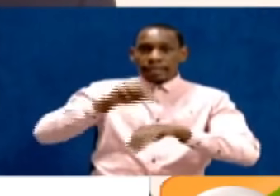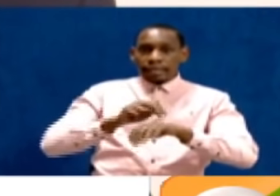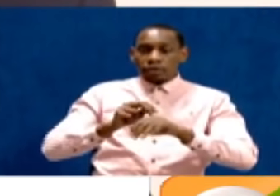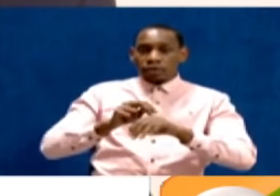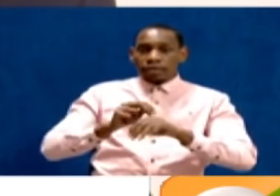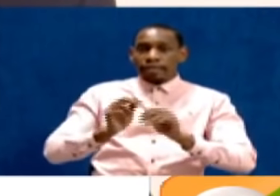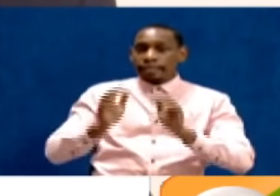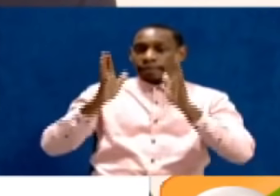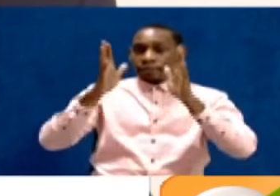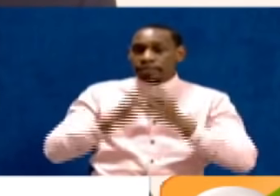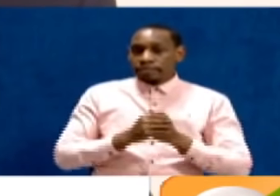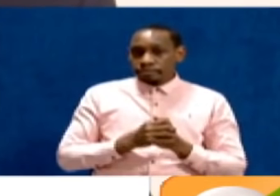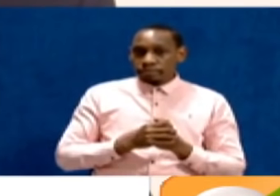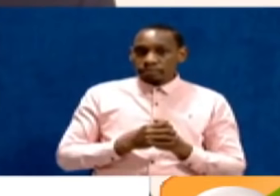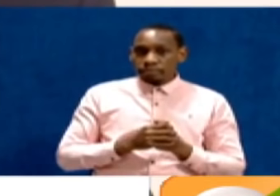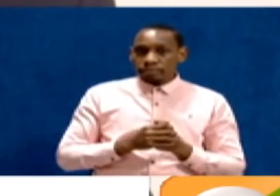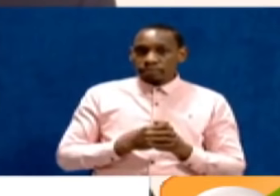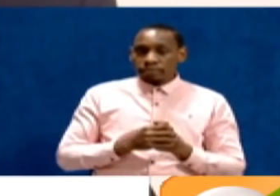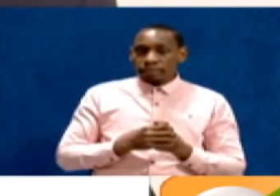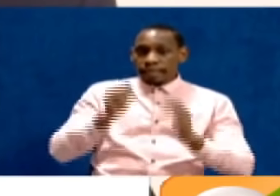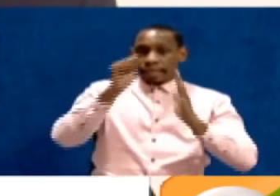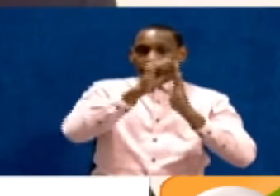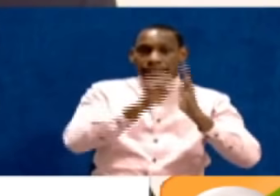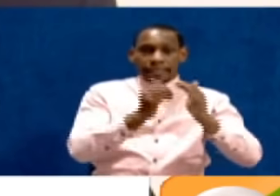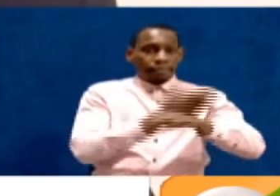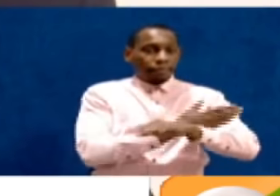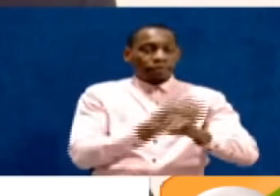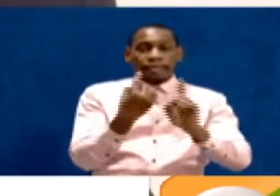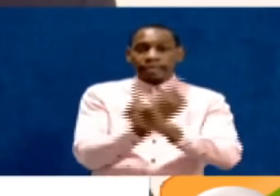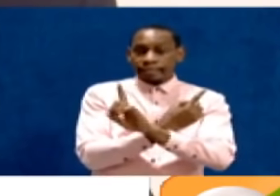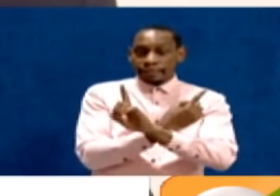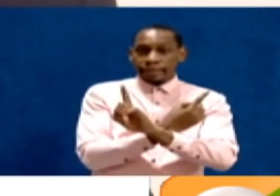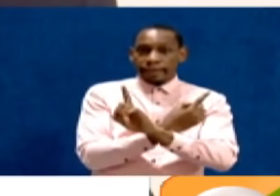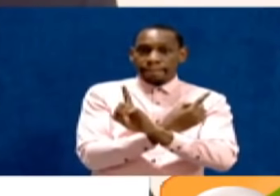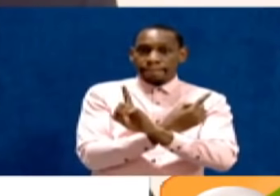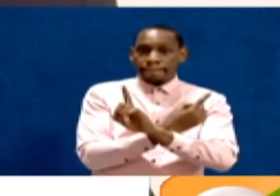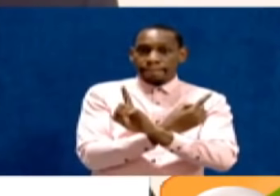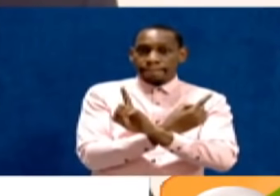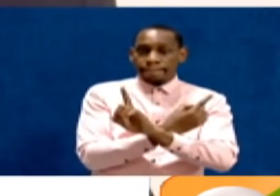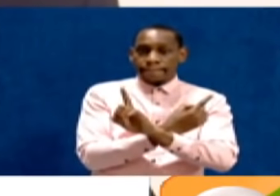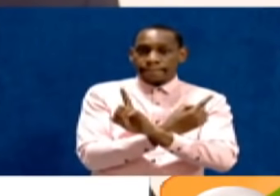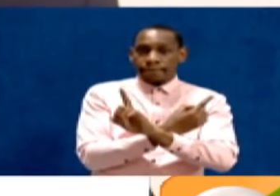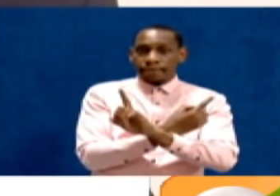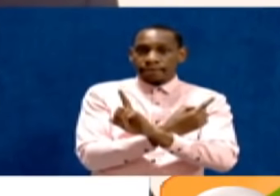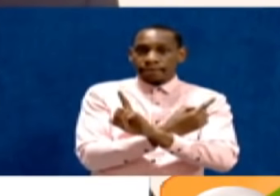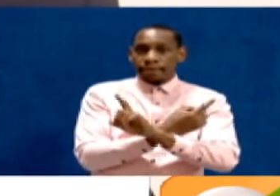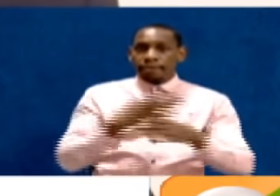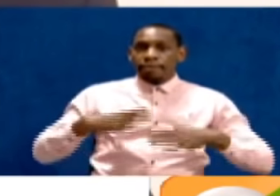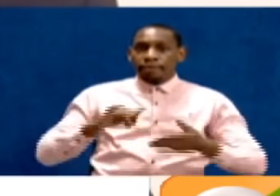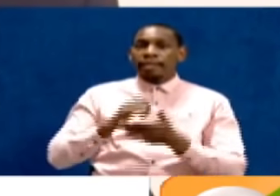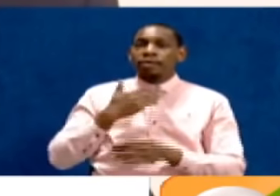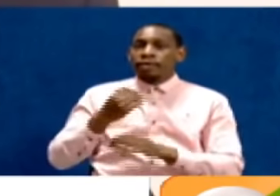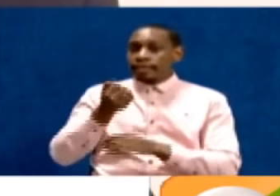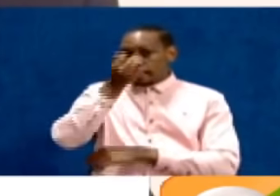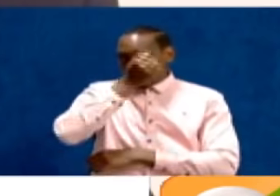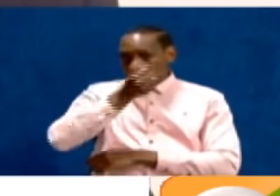national holidays. The agenda then was very different, and the approach for those who wanted to